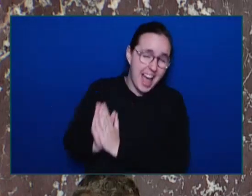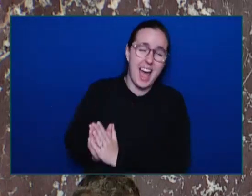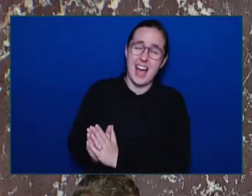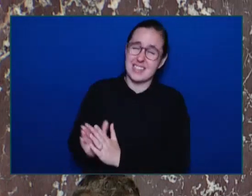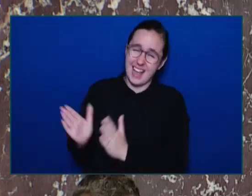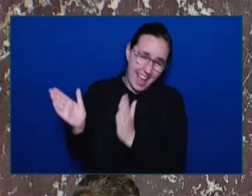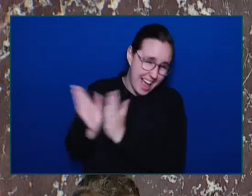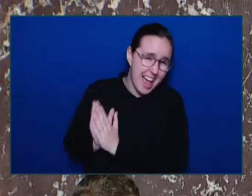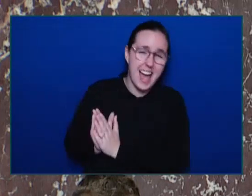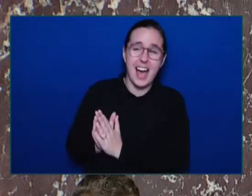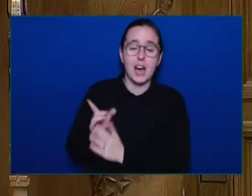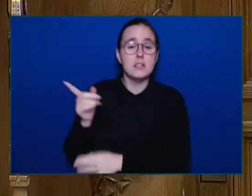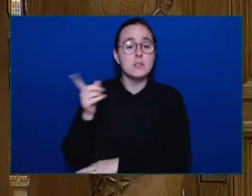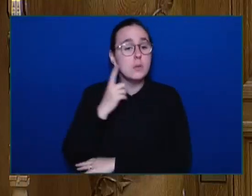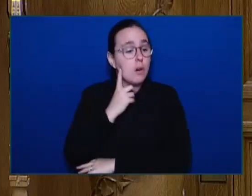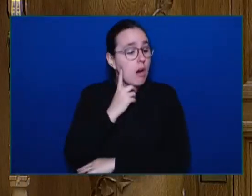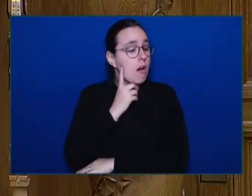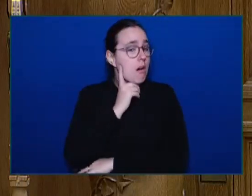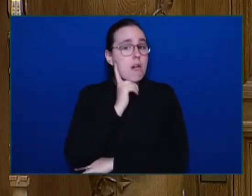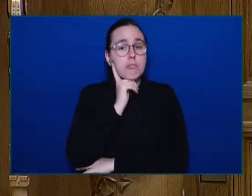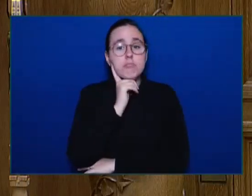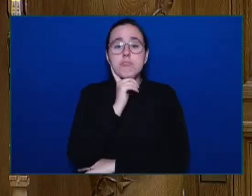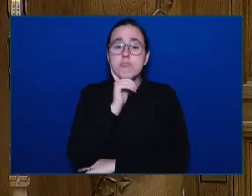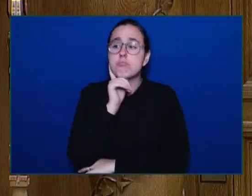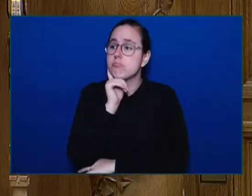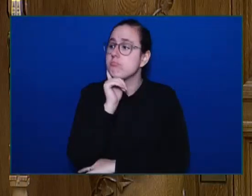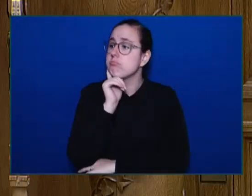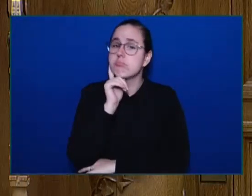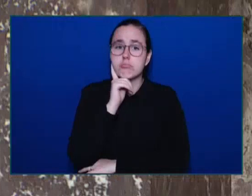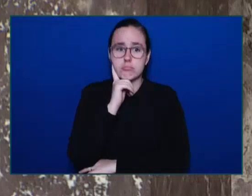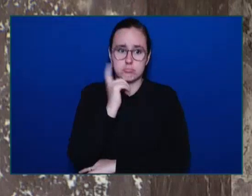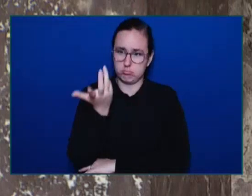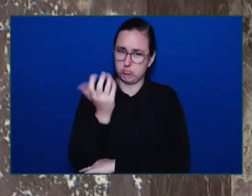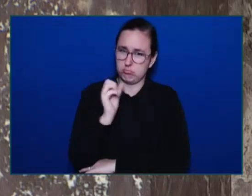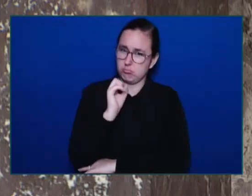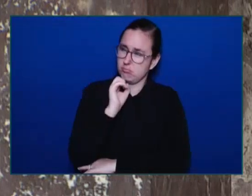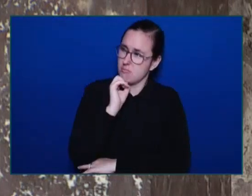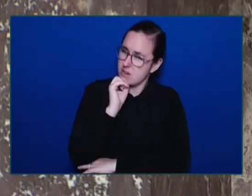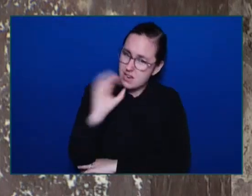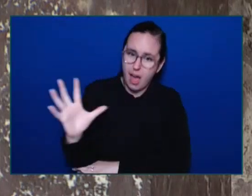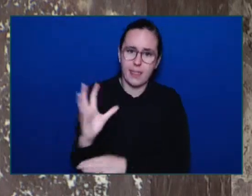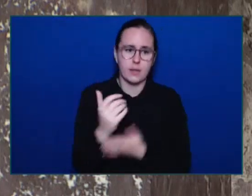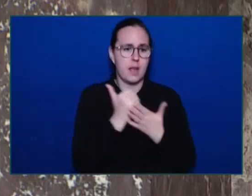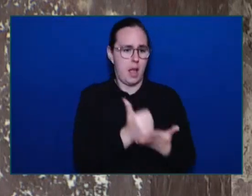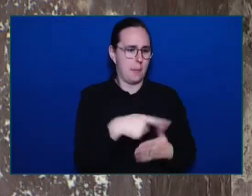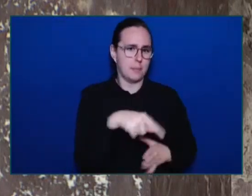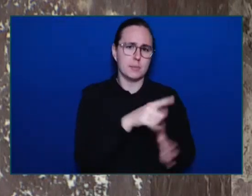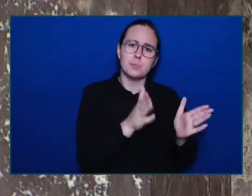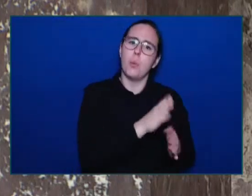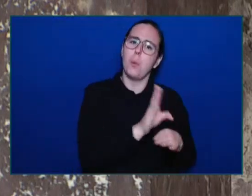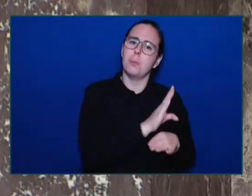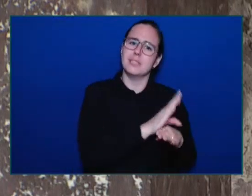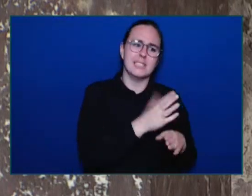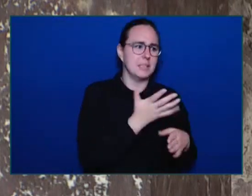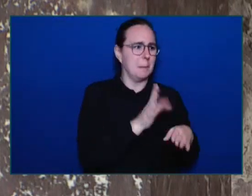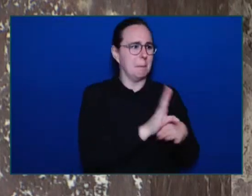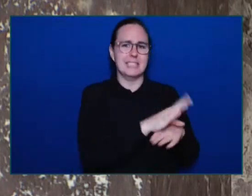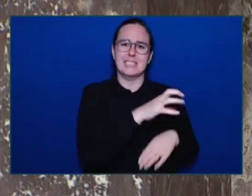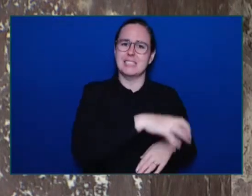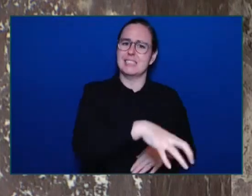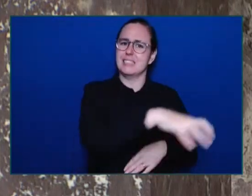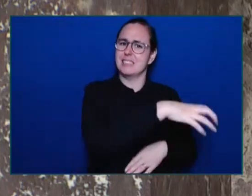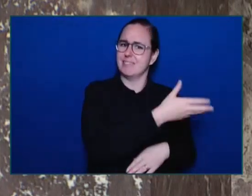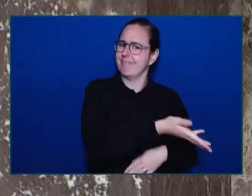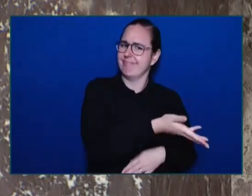community? Minister of Housing. Thank you, Honourable Speaker. You know, the member talks about us as a